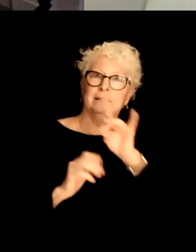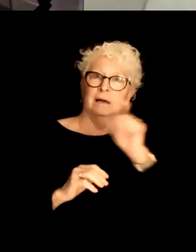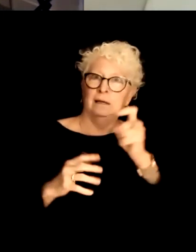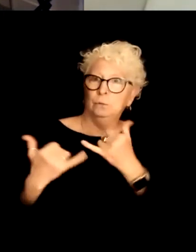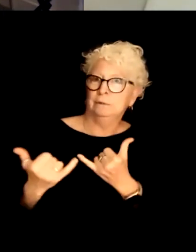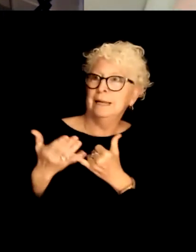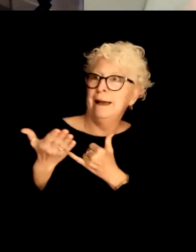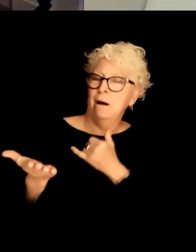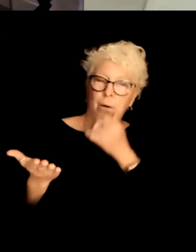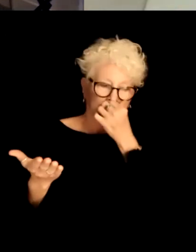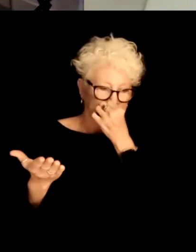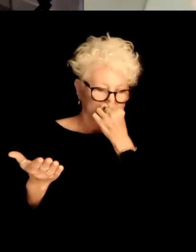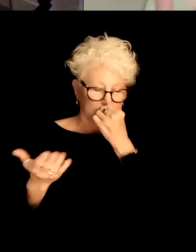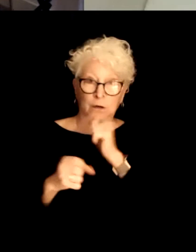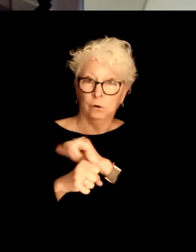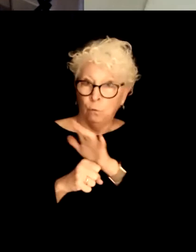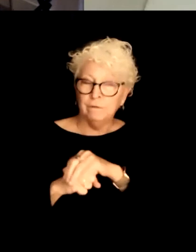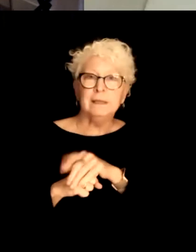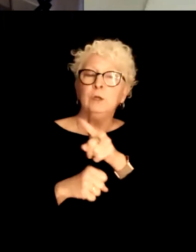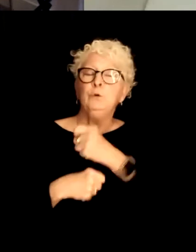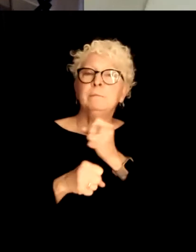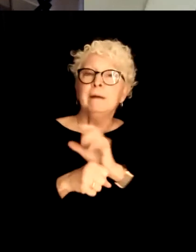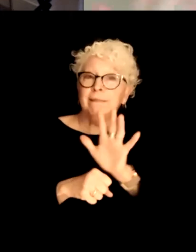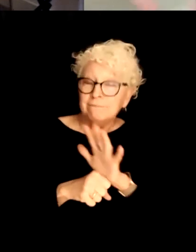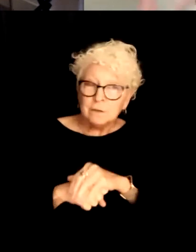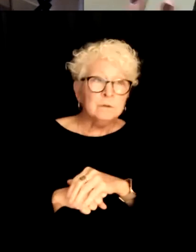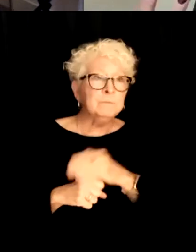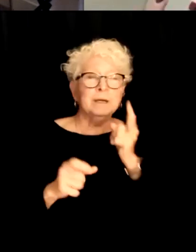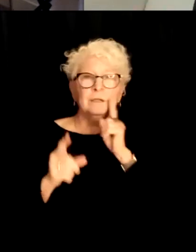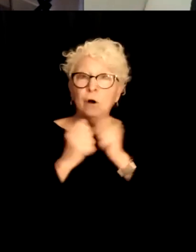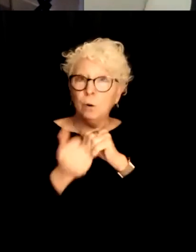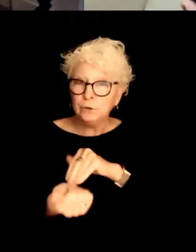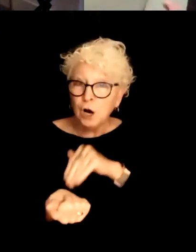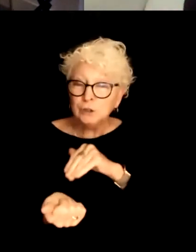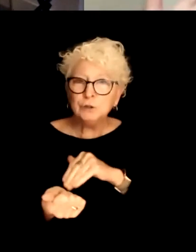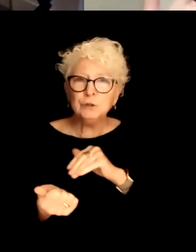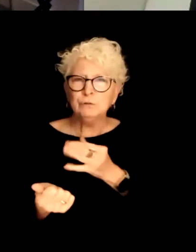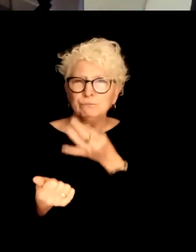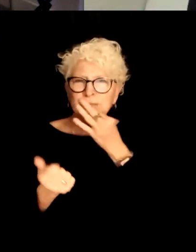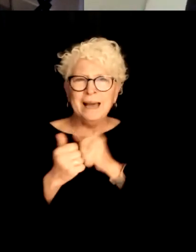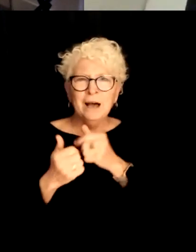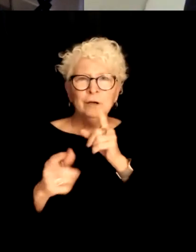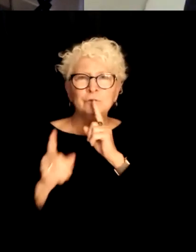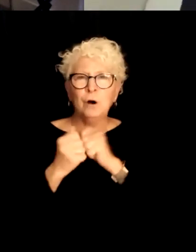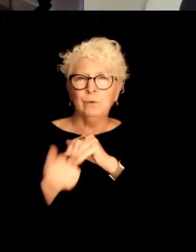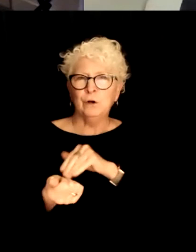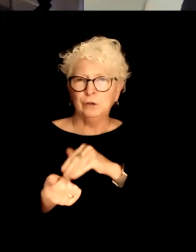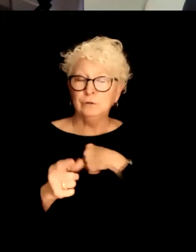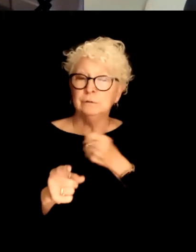tell stories and you are able to talk with physicians in a particular way. I've been really super lucky